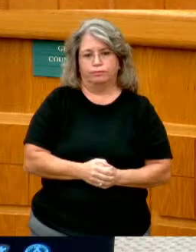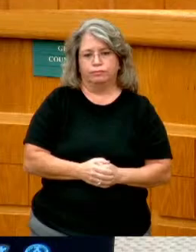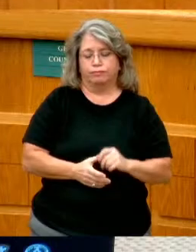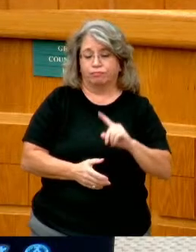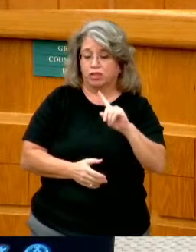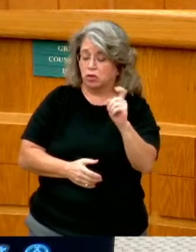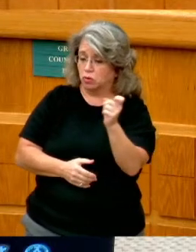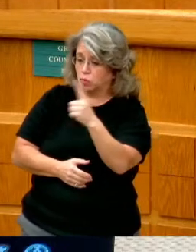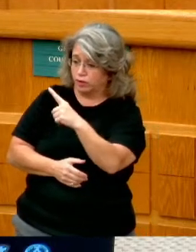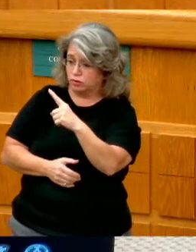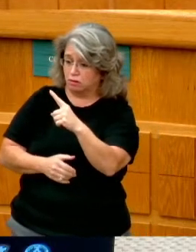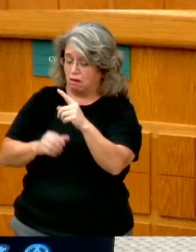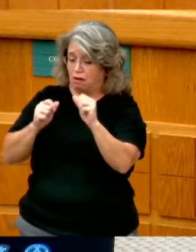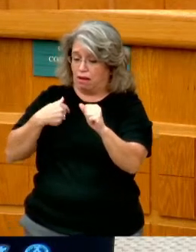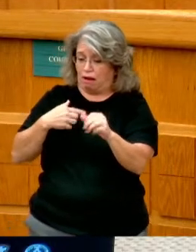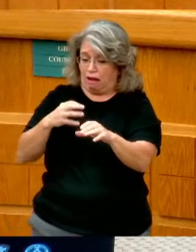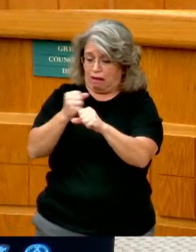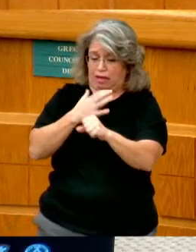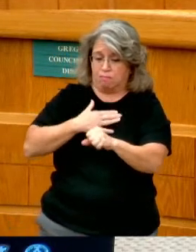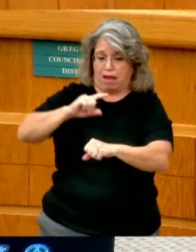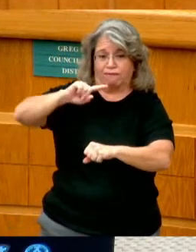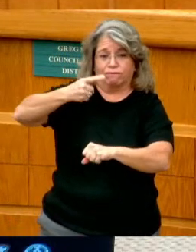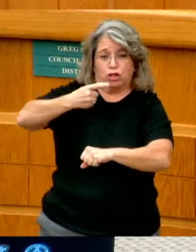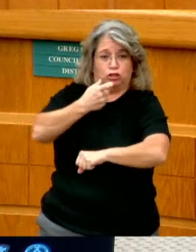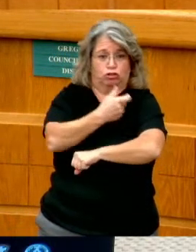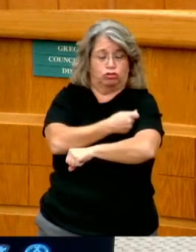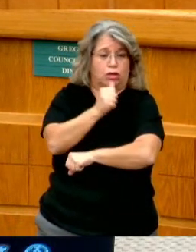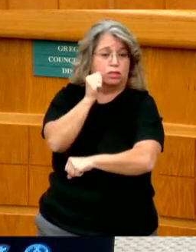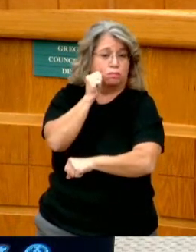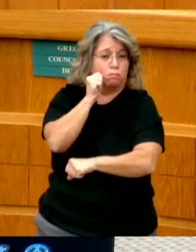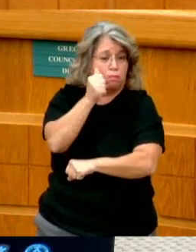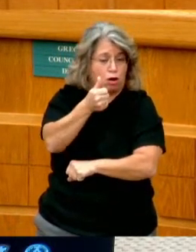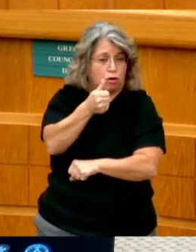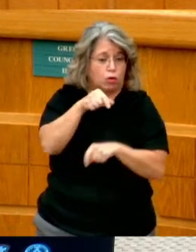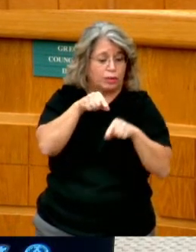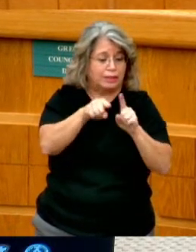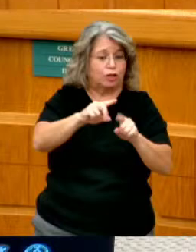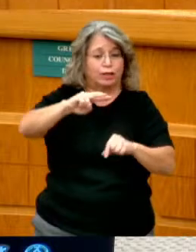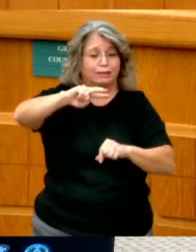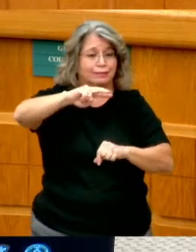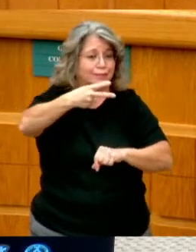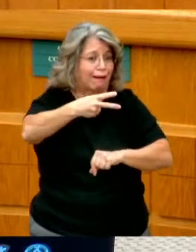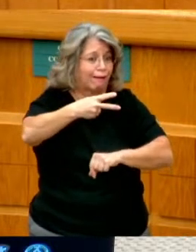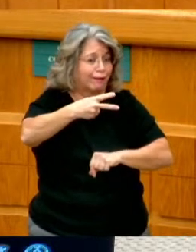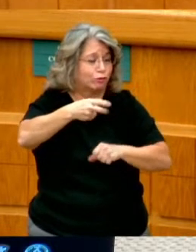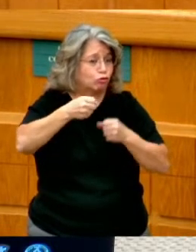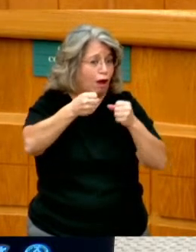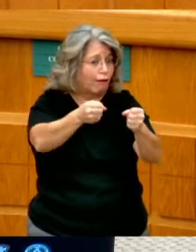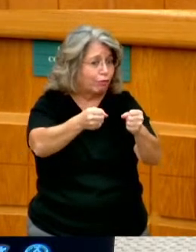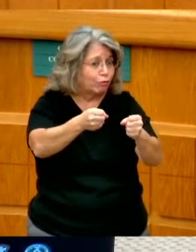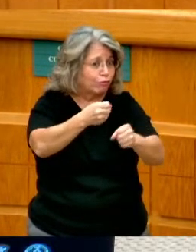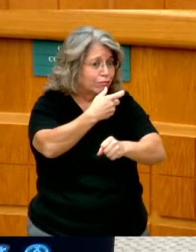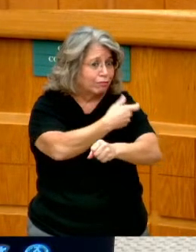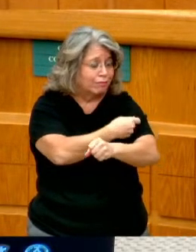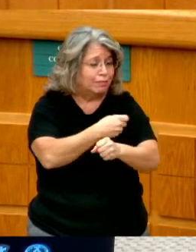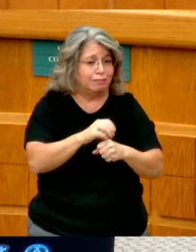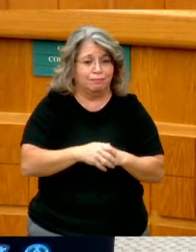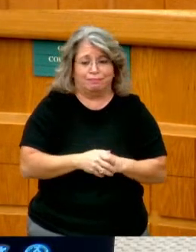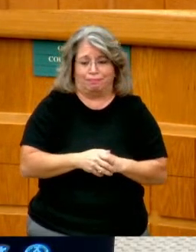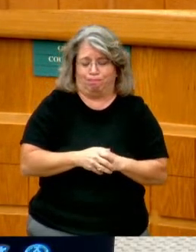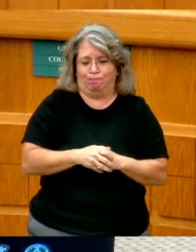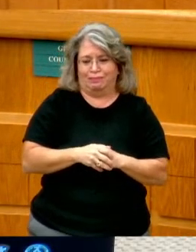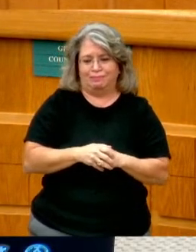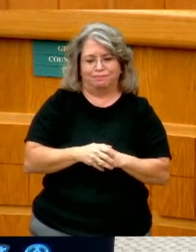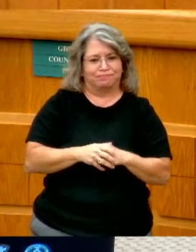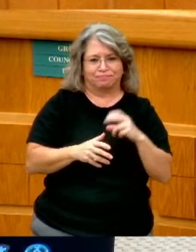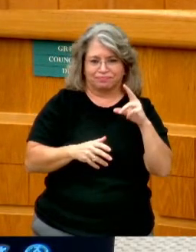Question, can I get my first dose tomorrow at the second dose clinic? The answer is no. Well, we heard that you had